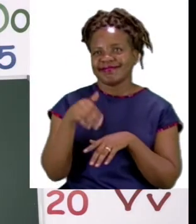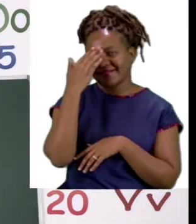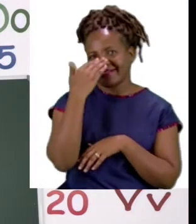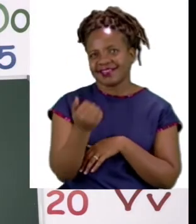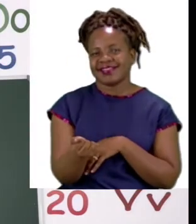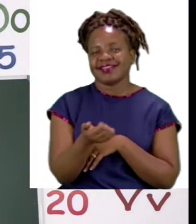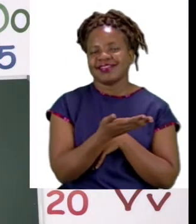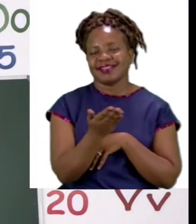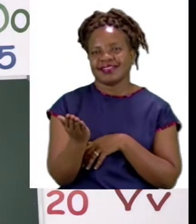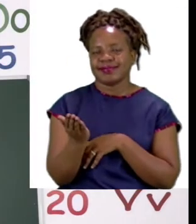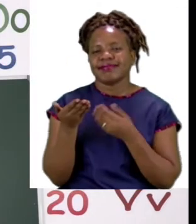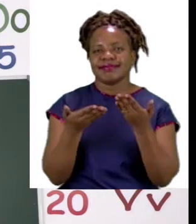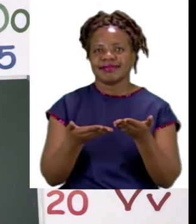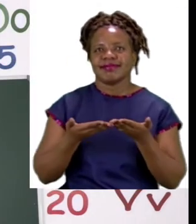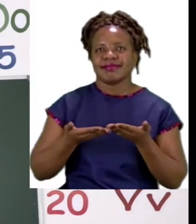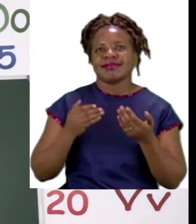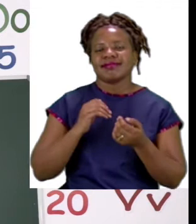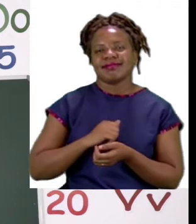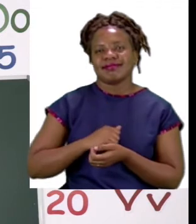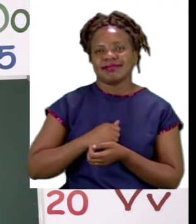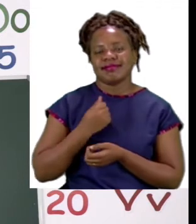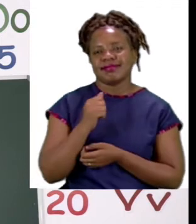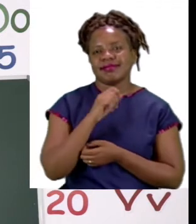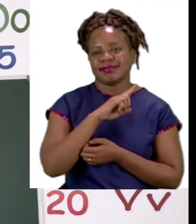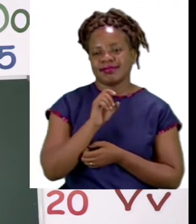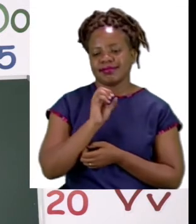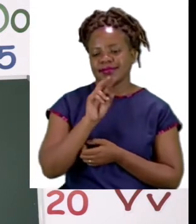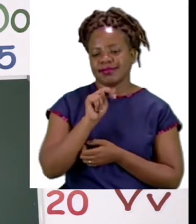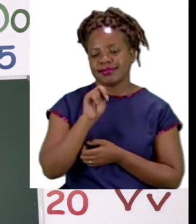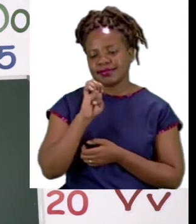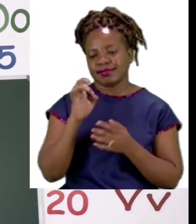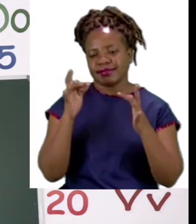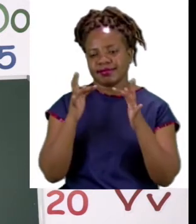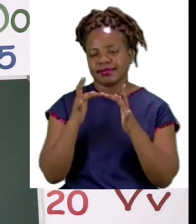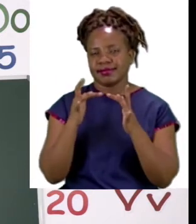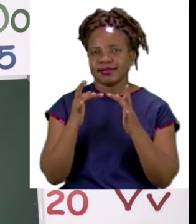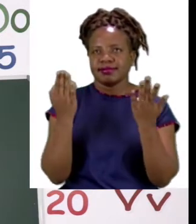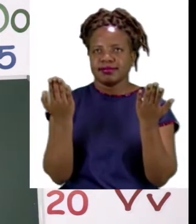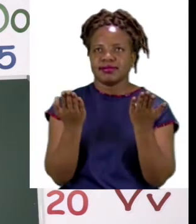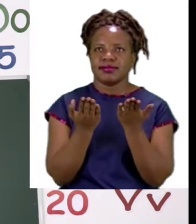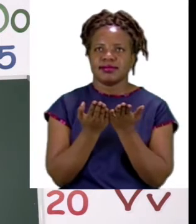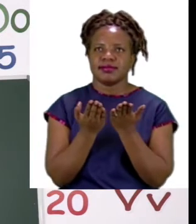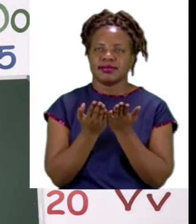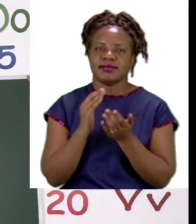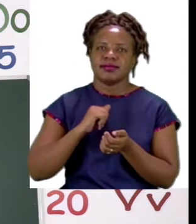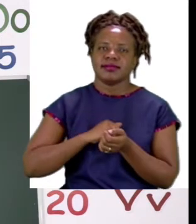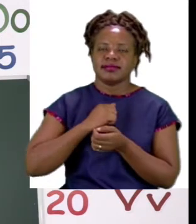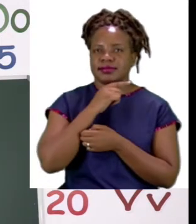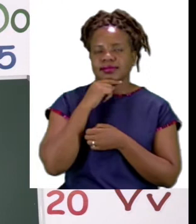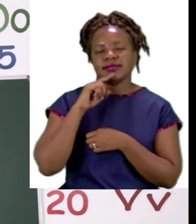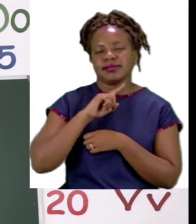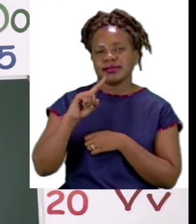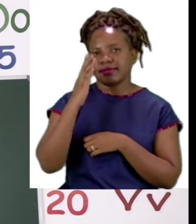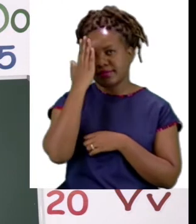Hello everyone and welcome to My Zone Online School. My name is Teacher Mutsa and thank